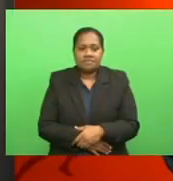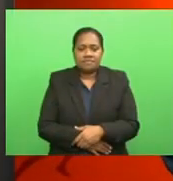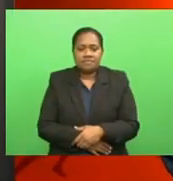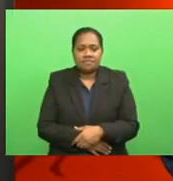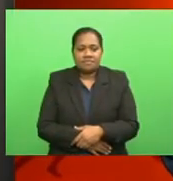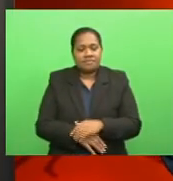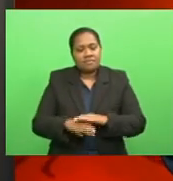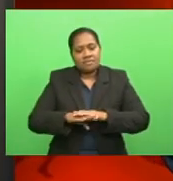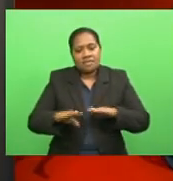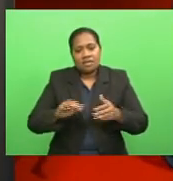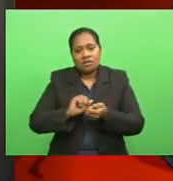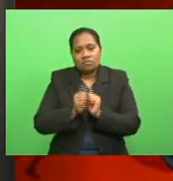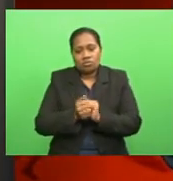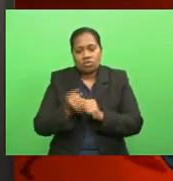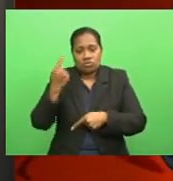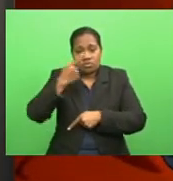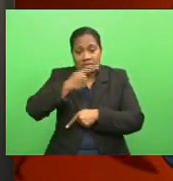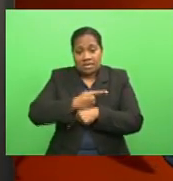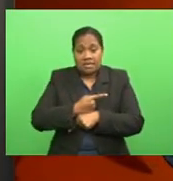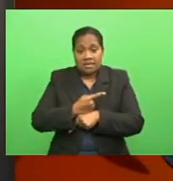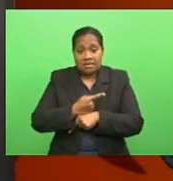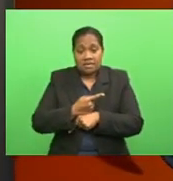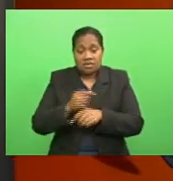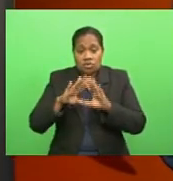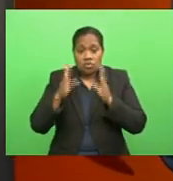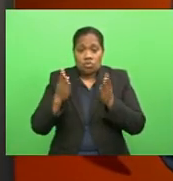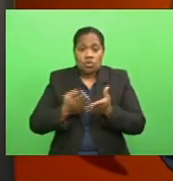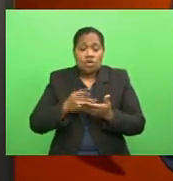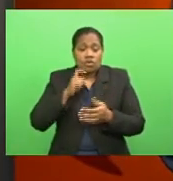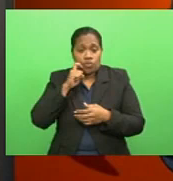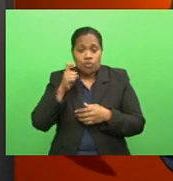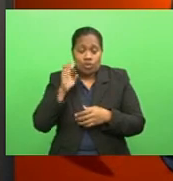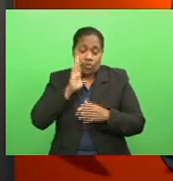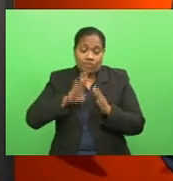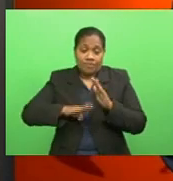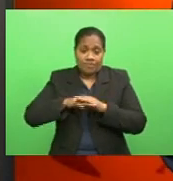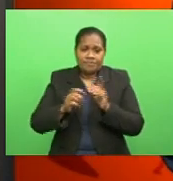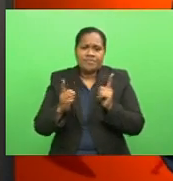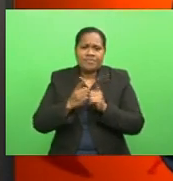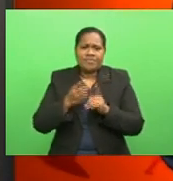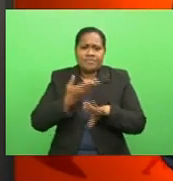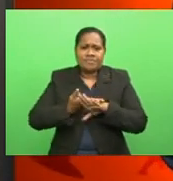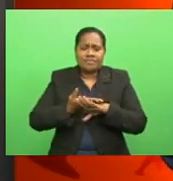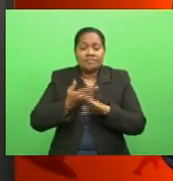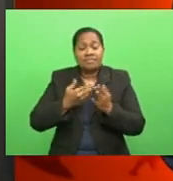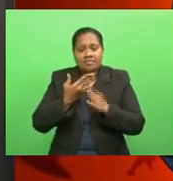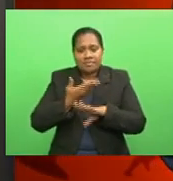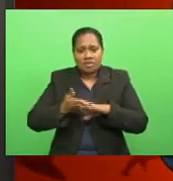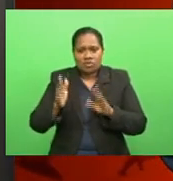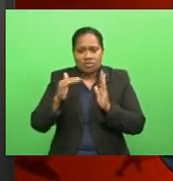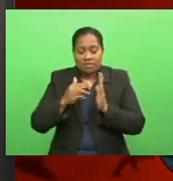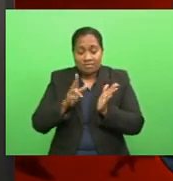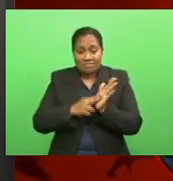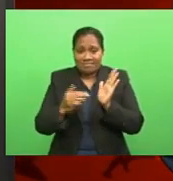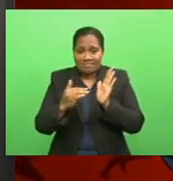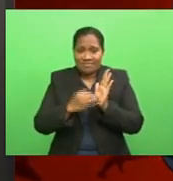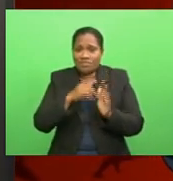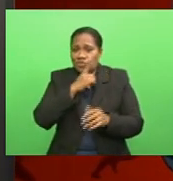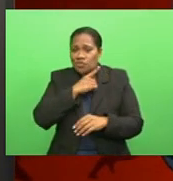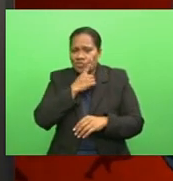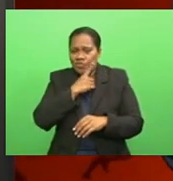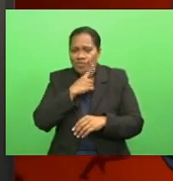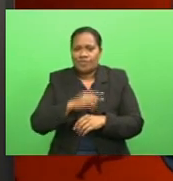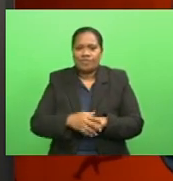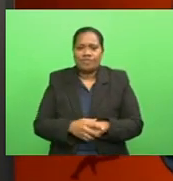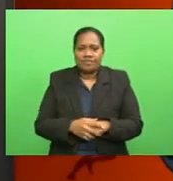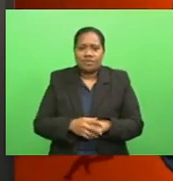That's it from sports tonight. Coming up in the world of the weird and wonderful, meet the New Zealand girl making great strides with her own candle company.